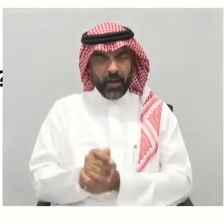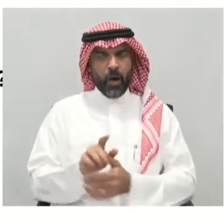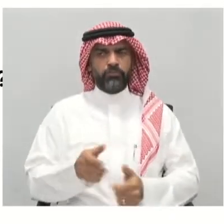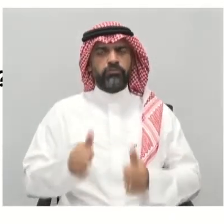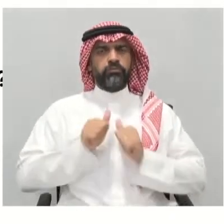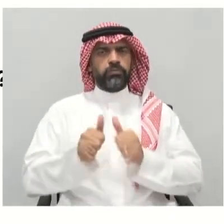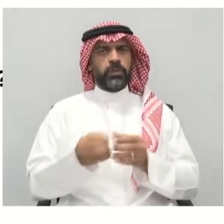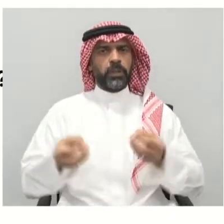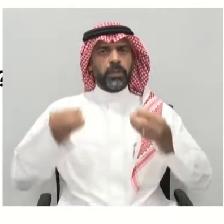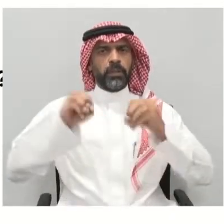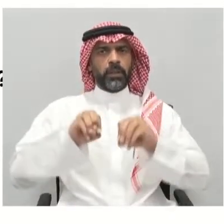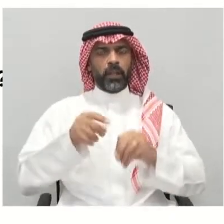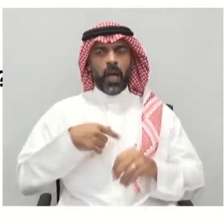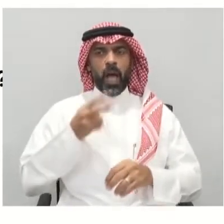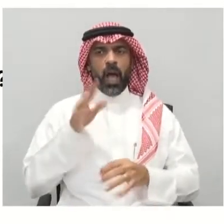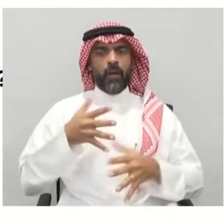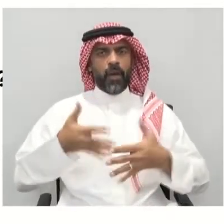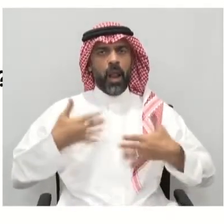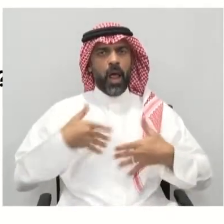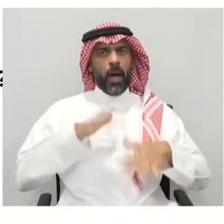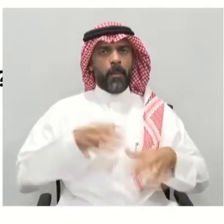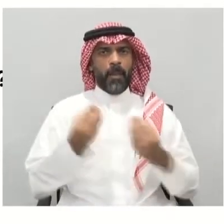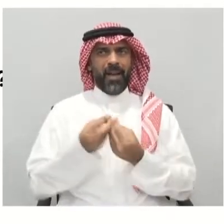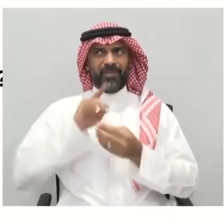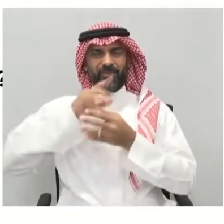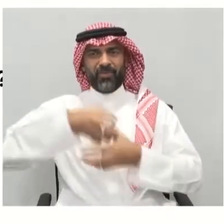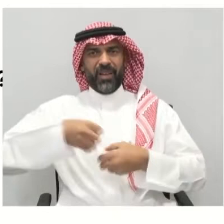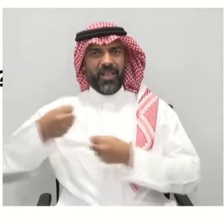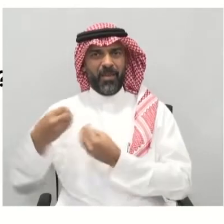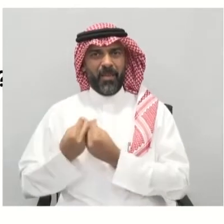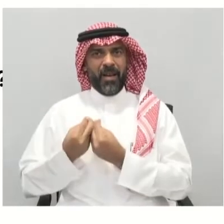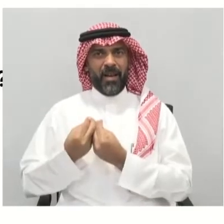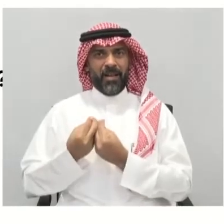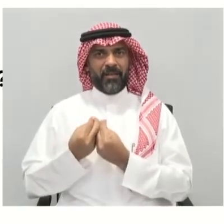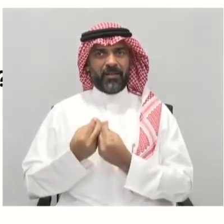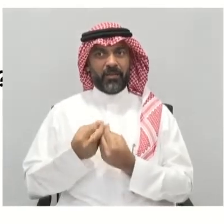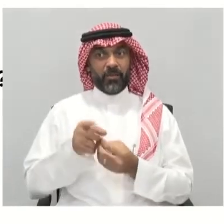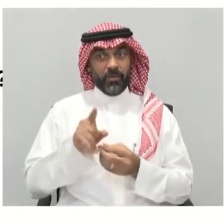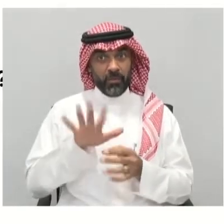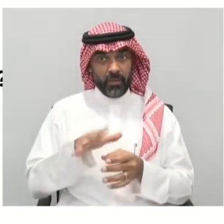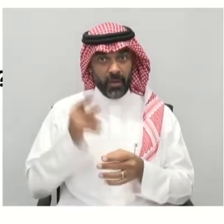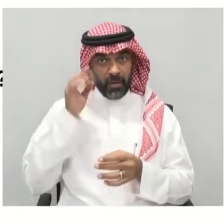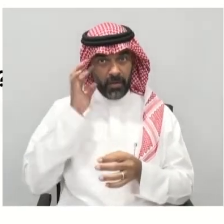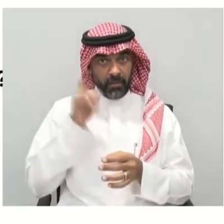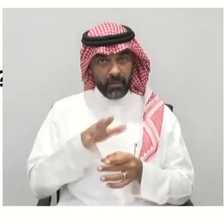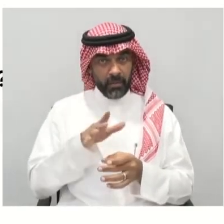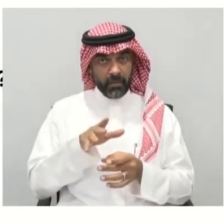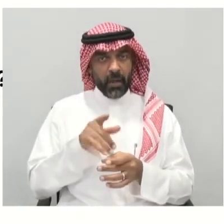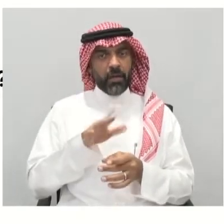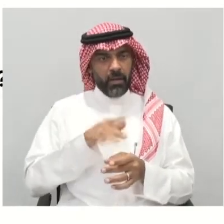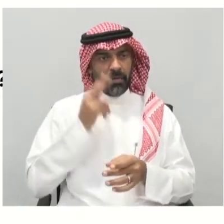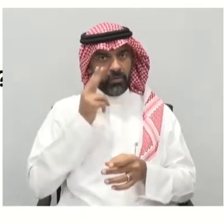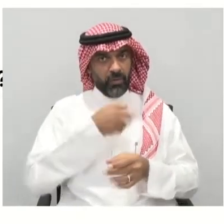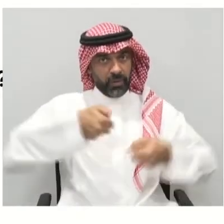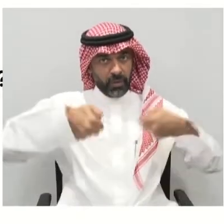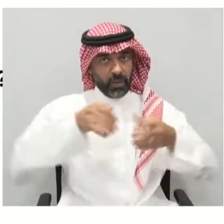ready. I have all my toys that I want to share with my cousins. You have the whole day planned, have you? Yes, did you see the